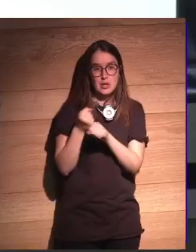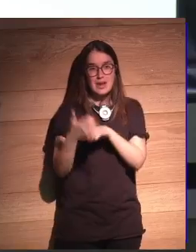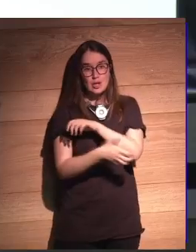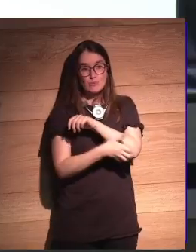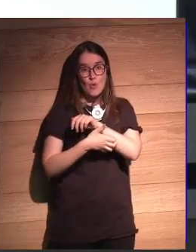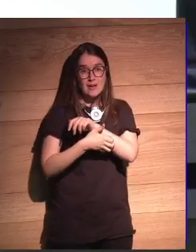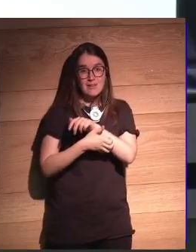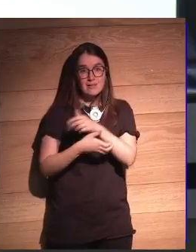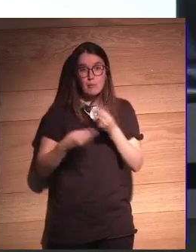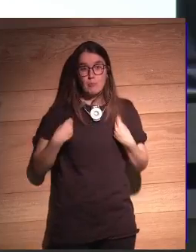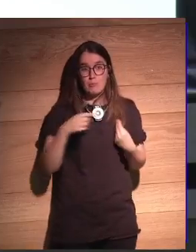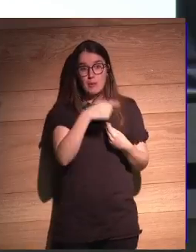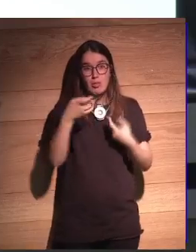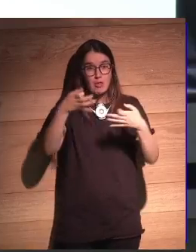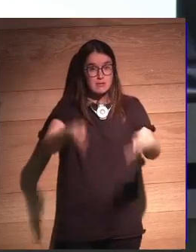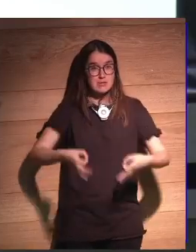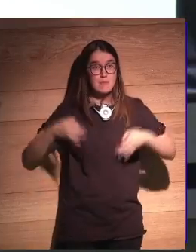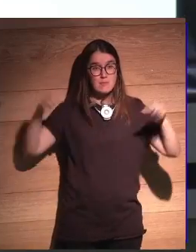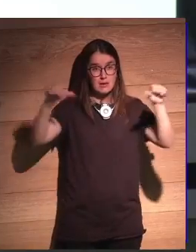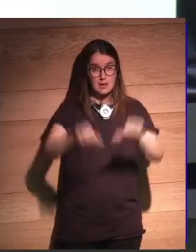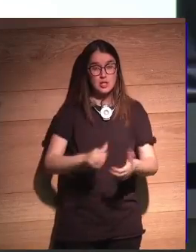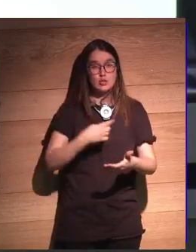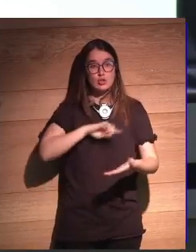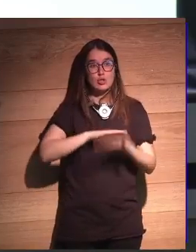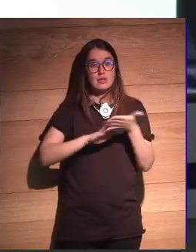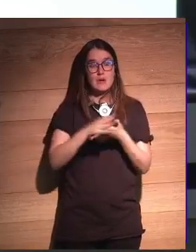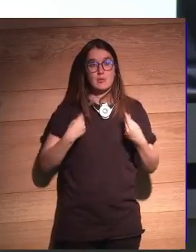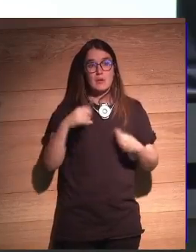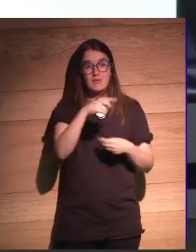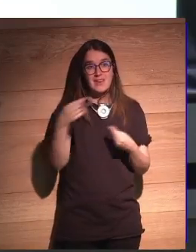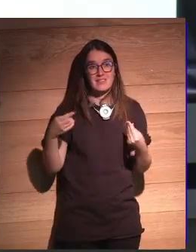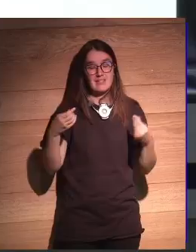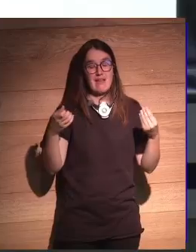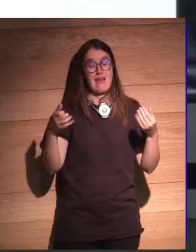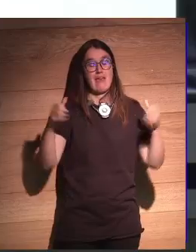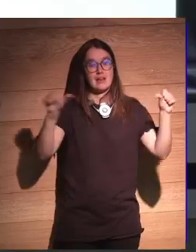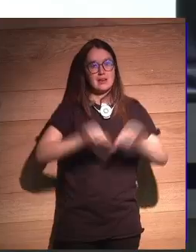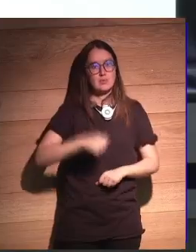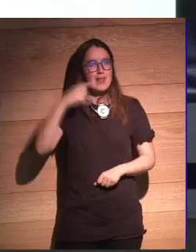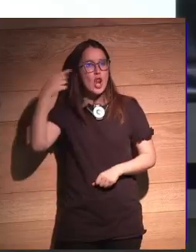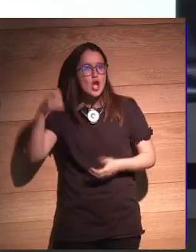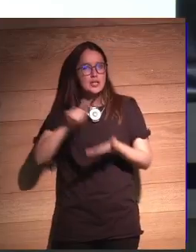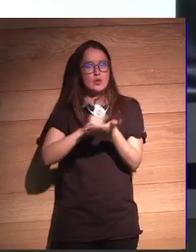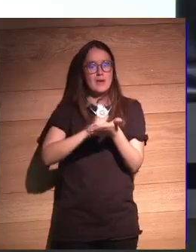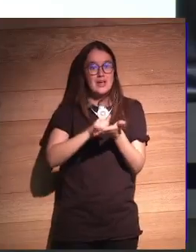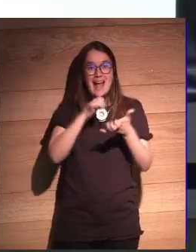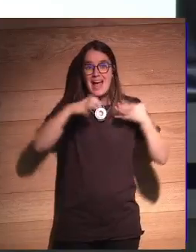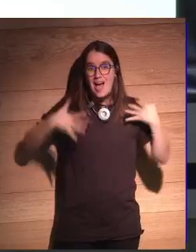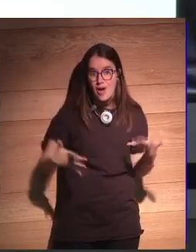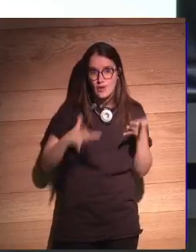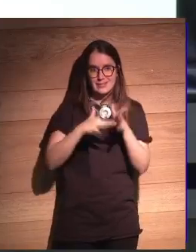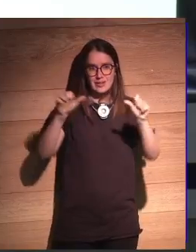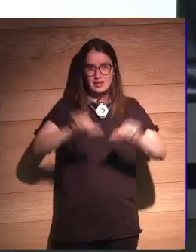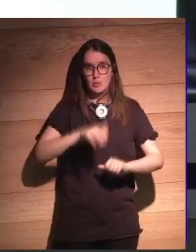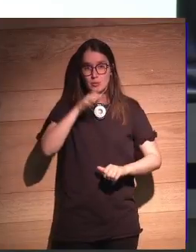crisis. We talk about housing crisis in cities like London and New York and many other places now because it is impacting